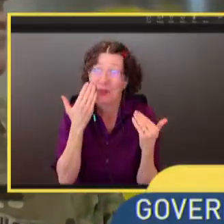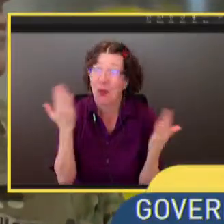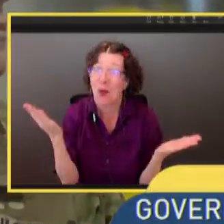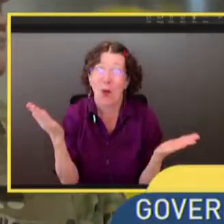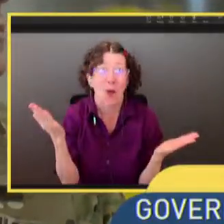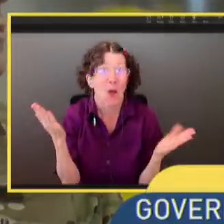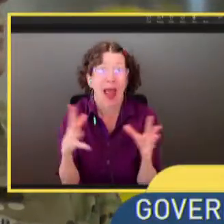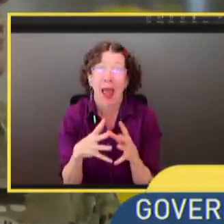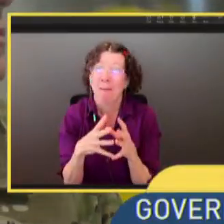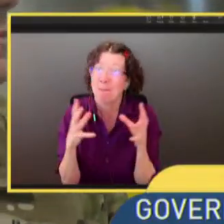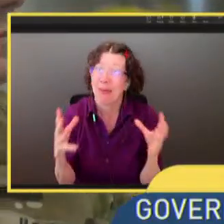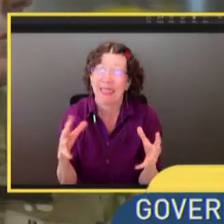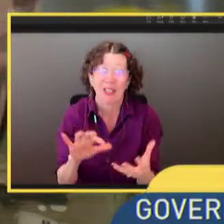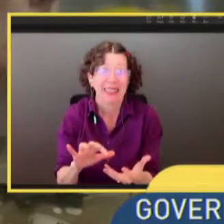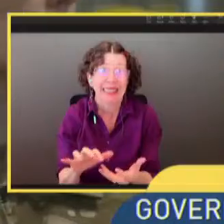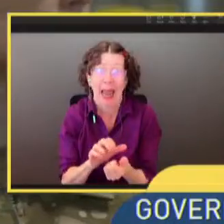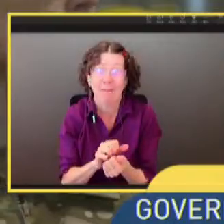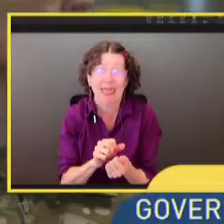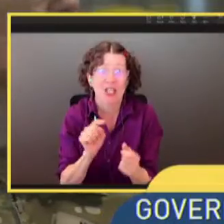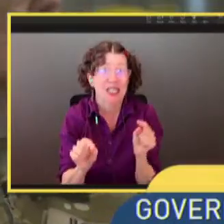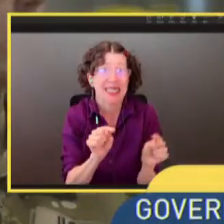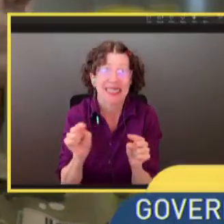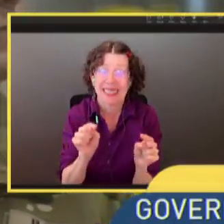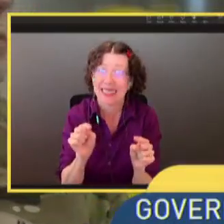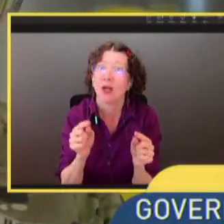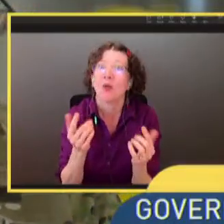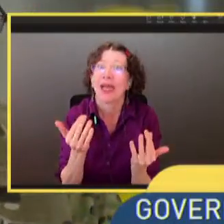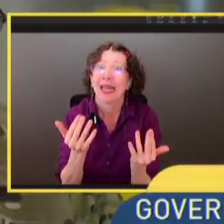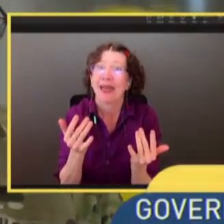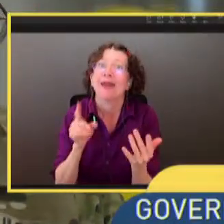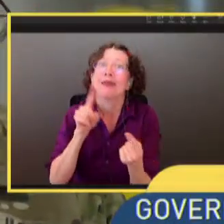others may want to jump in. So,